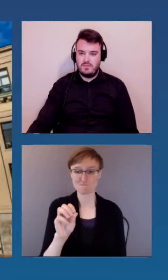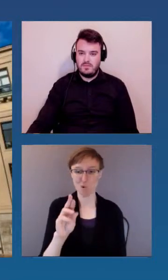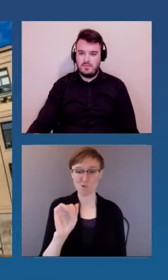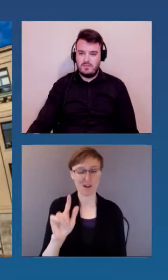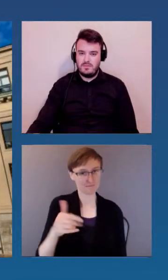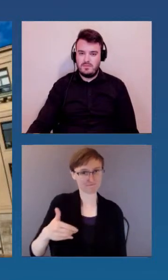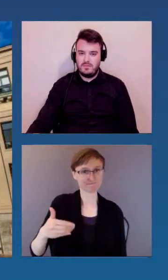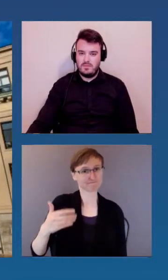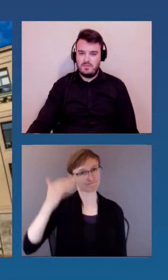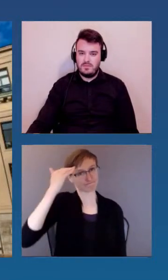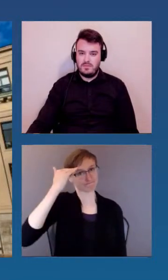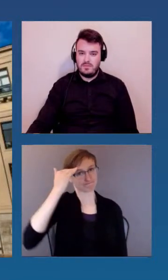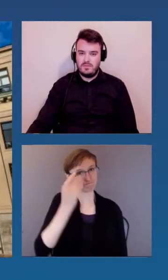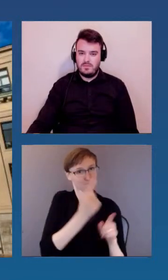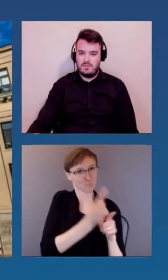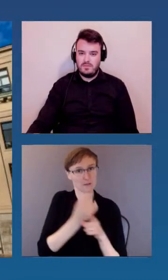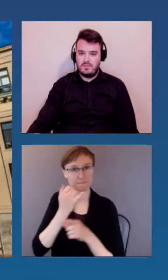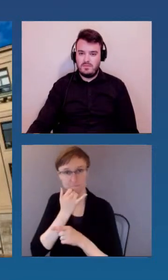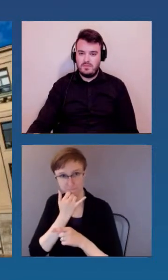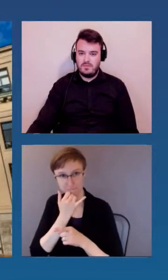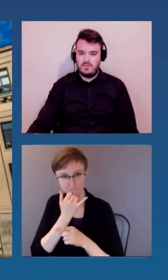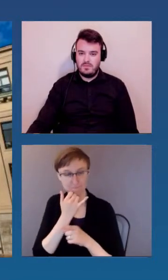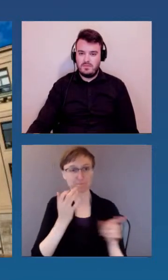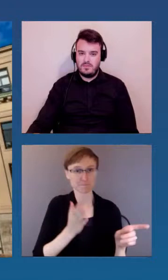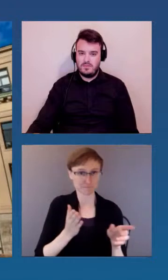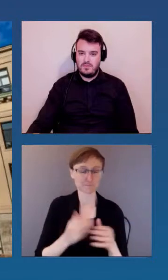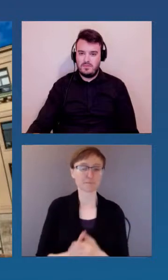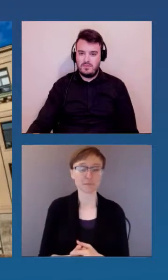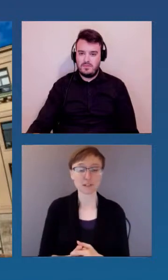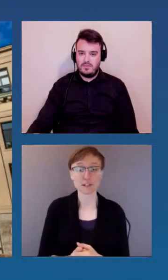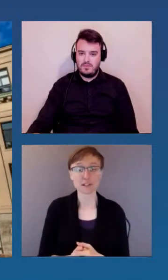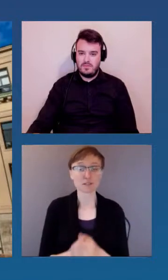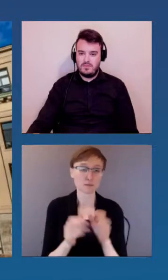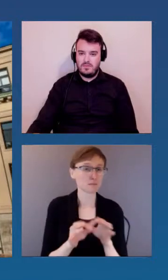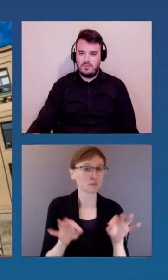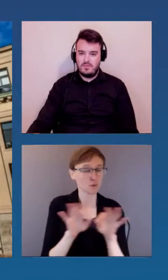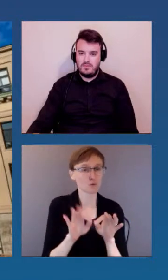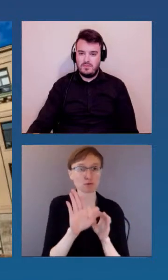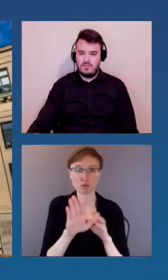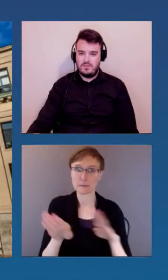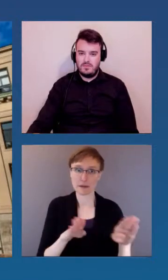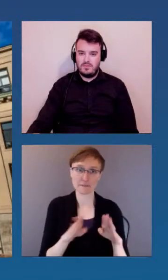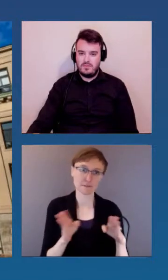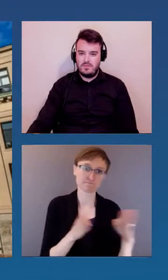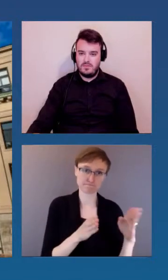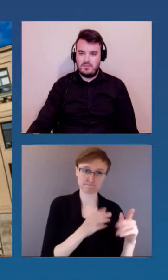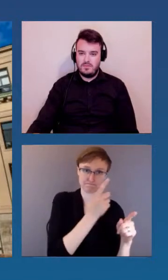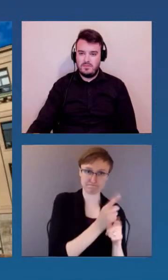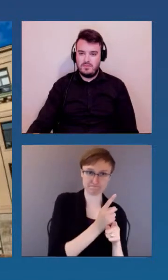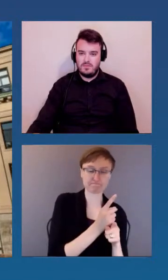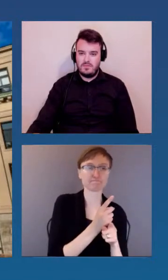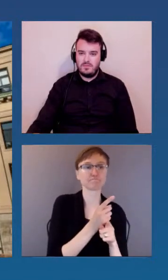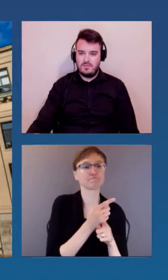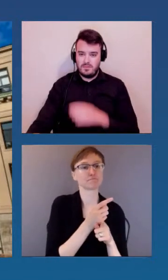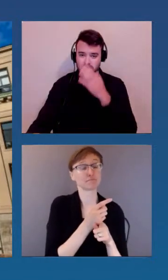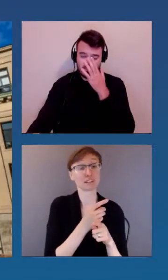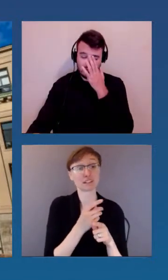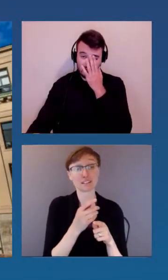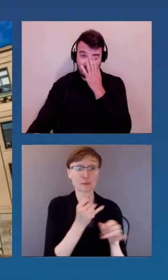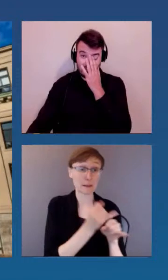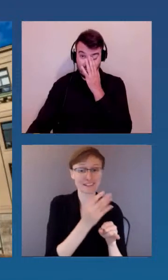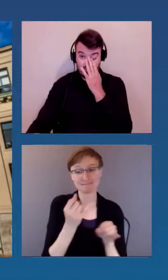mentioned earlier that, you expect students to abide by public health both on and off campus. Can you speak to,